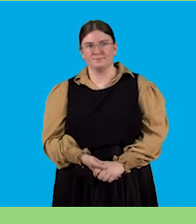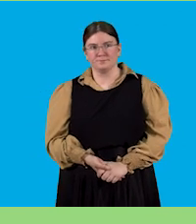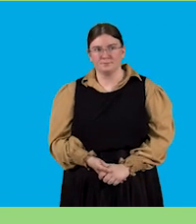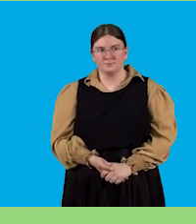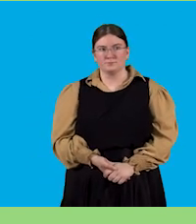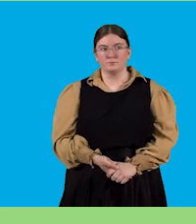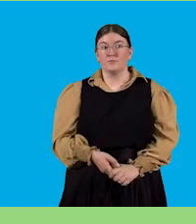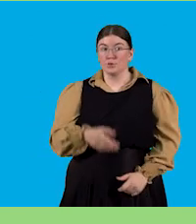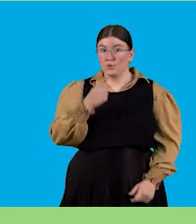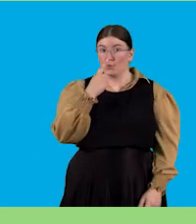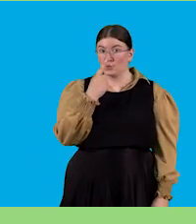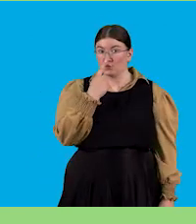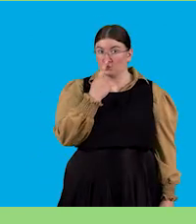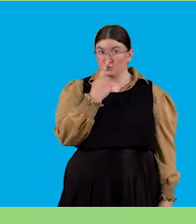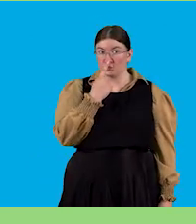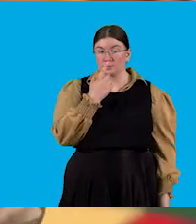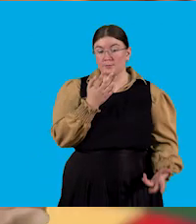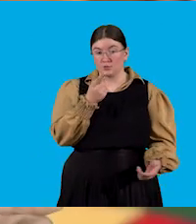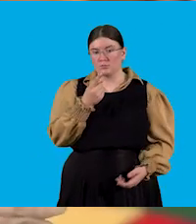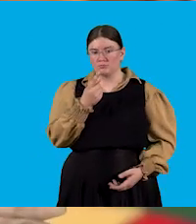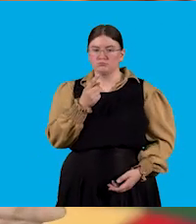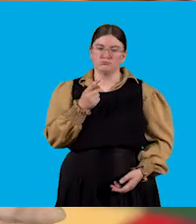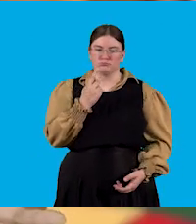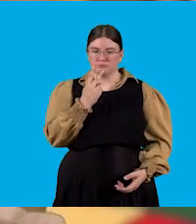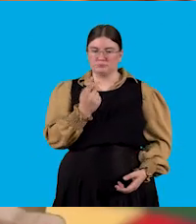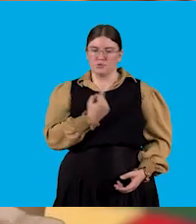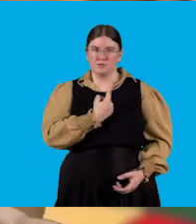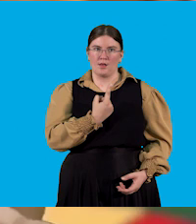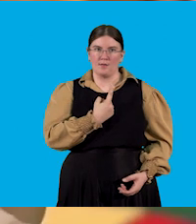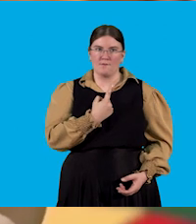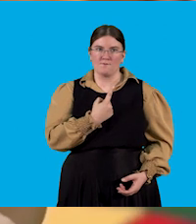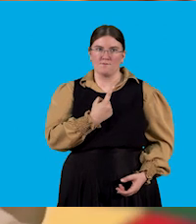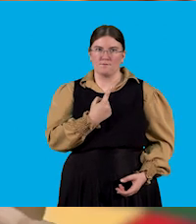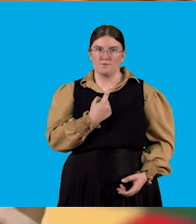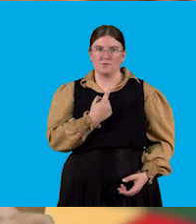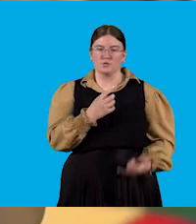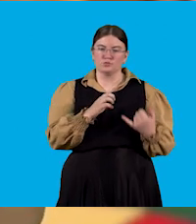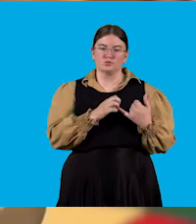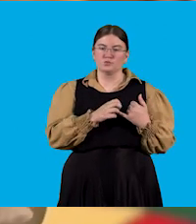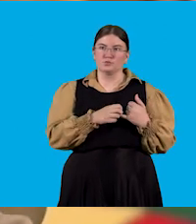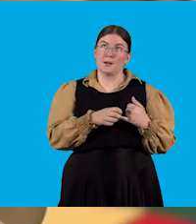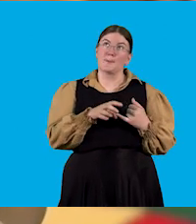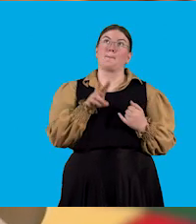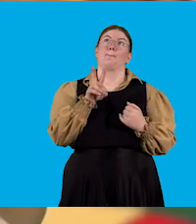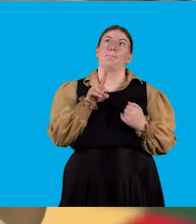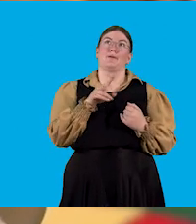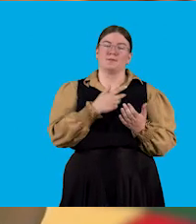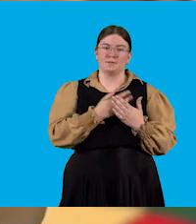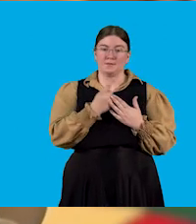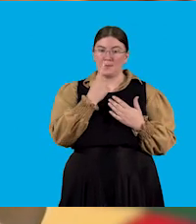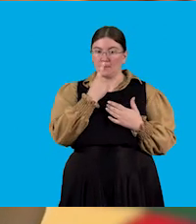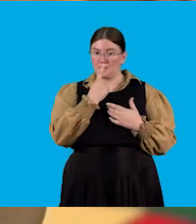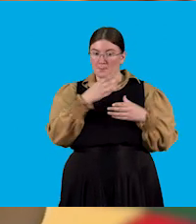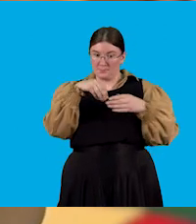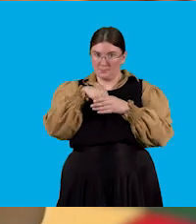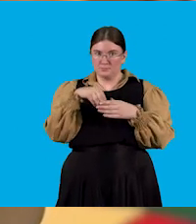In the nose, if you were to look at yourself or try look up so that you can see the inside